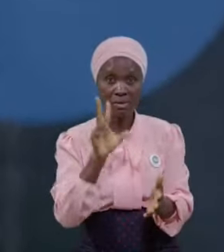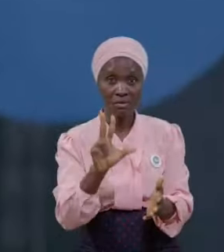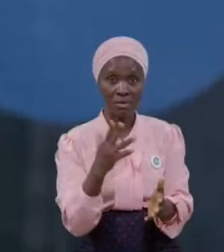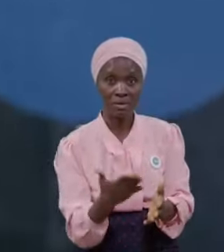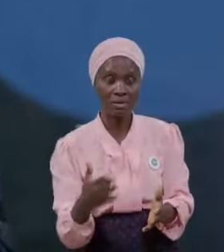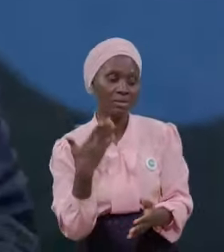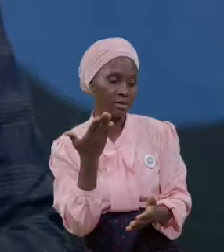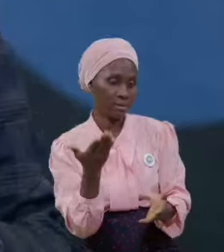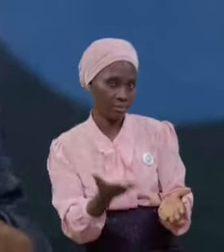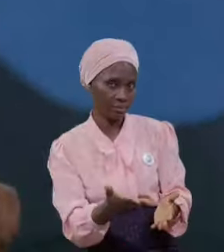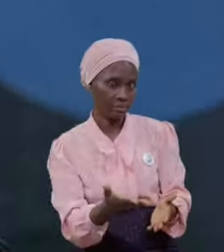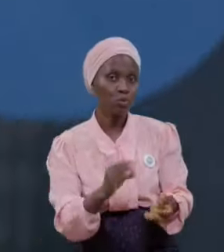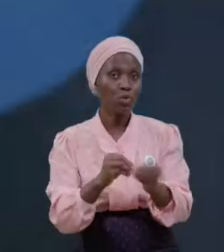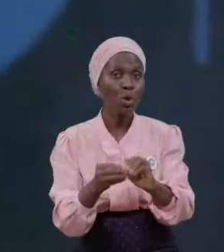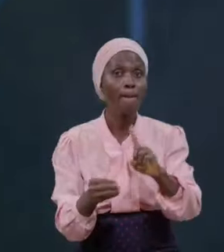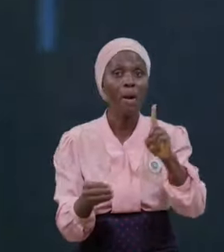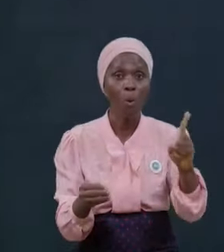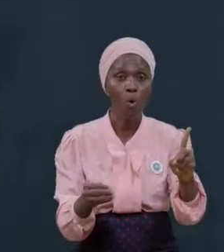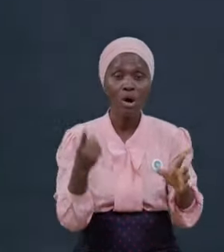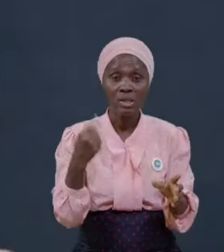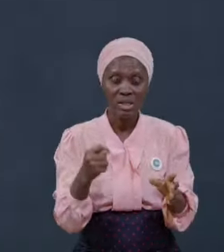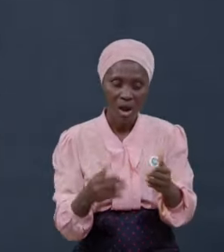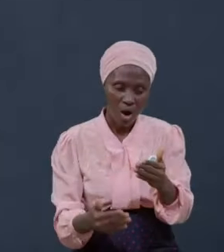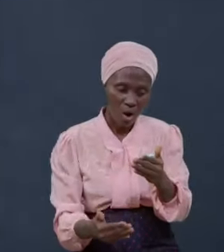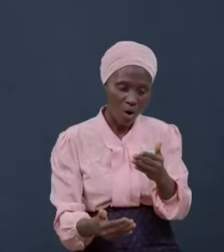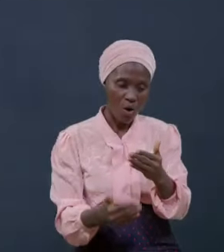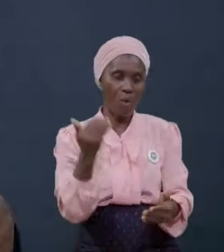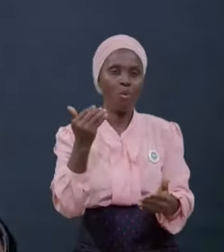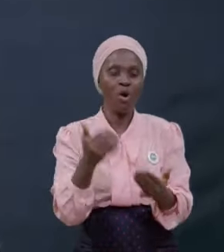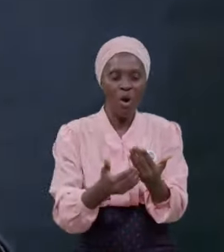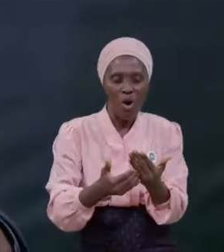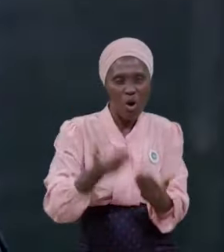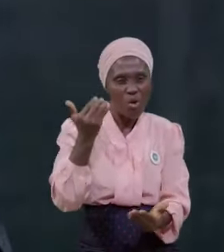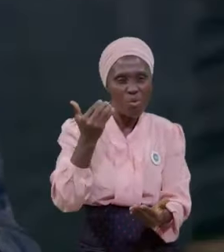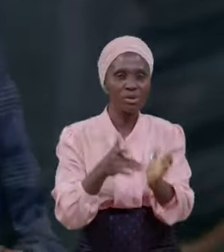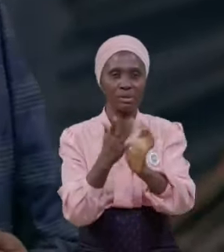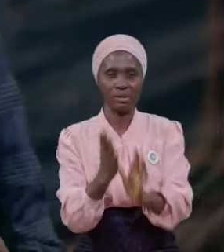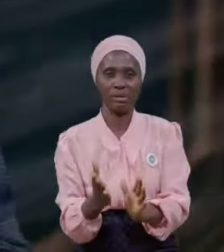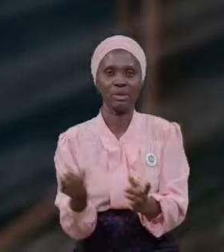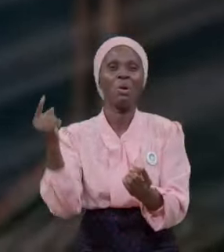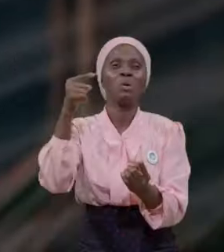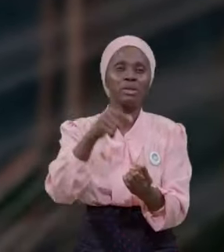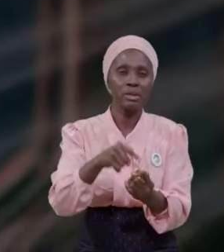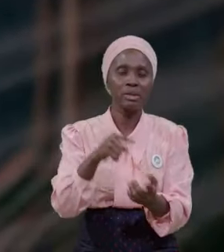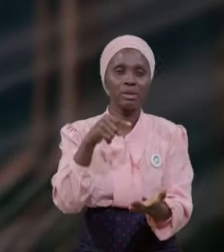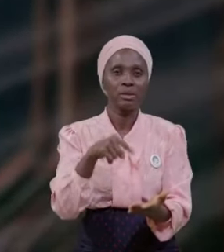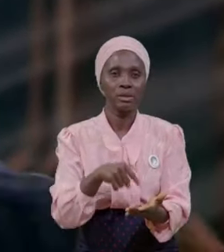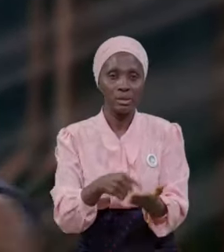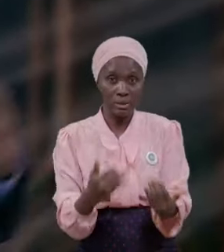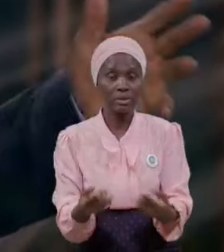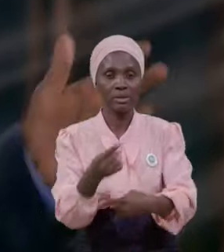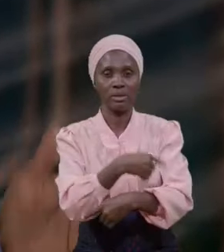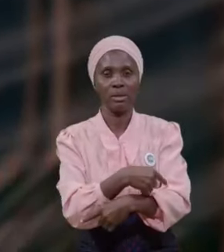almost Christian until this day. Paul appeared before Agrippa,